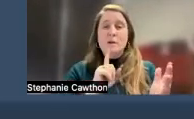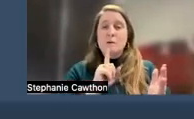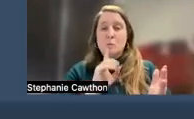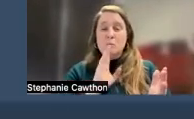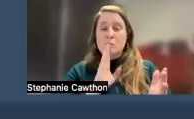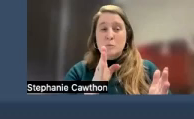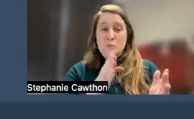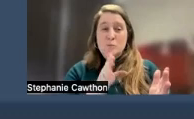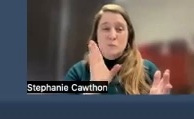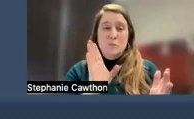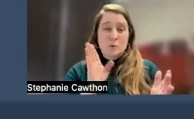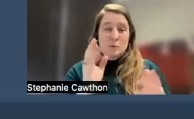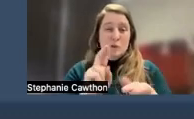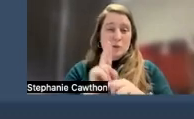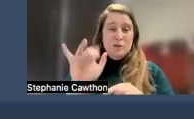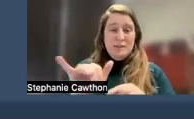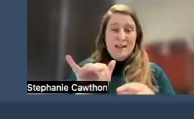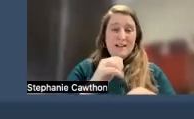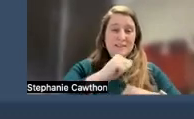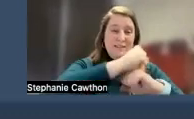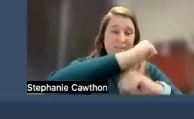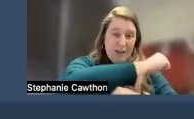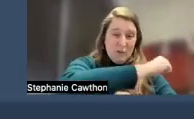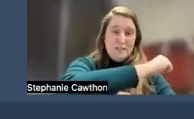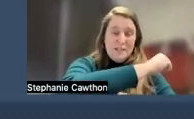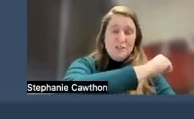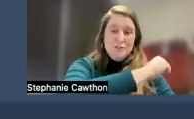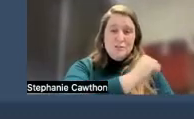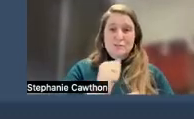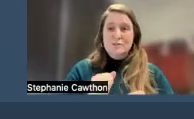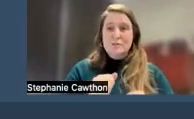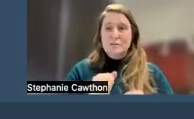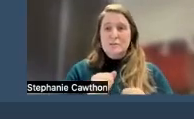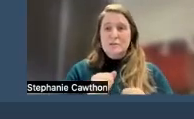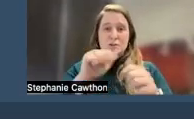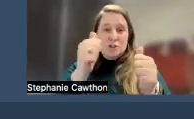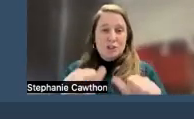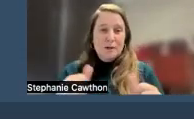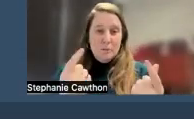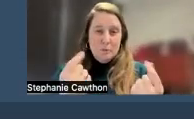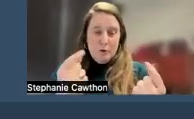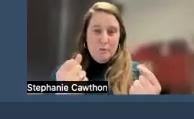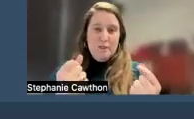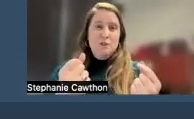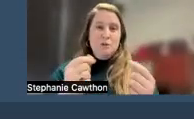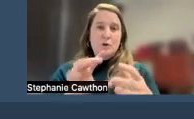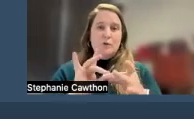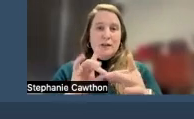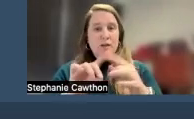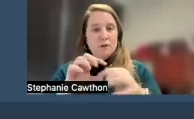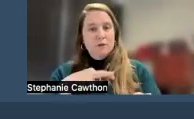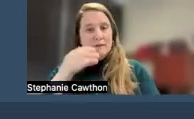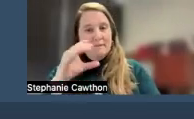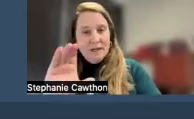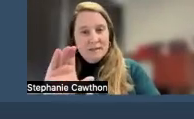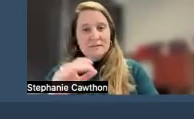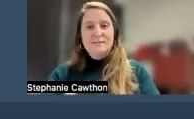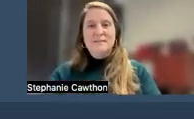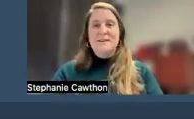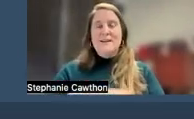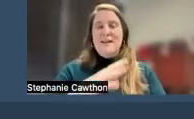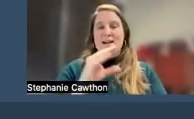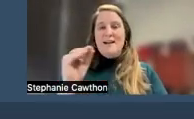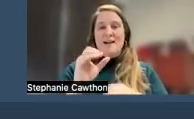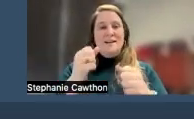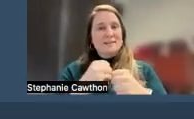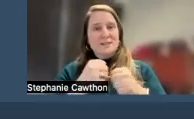Next year and the following years, we will be using this as a foundation that will shape what we do